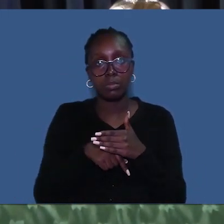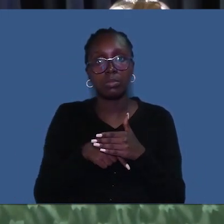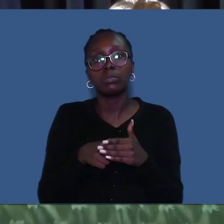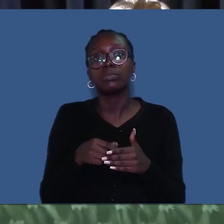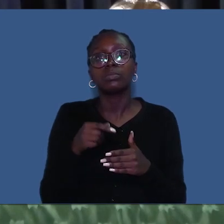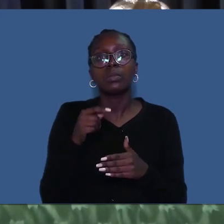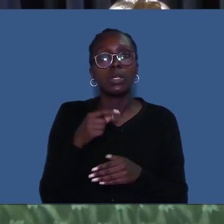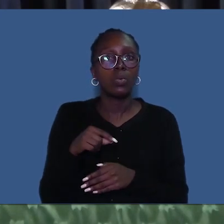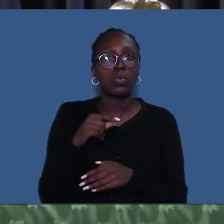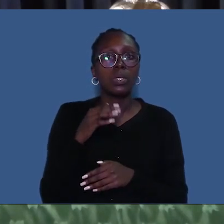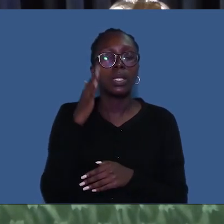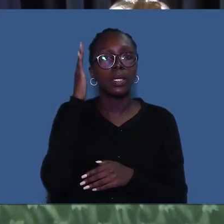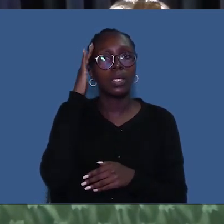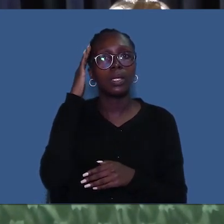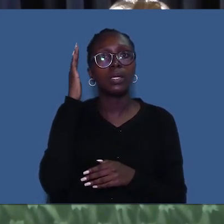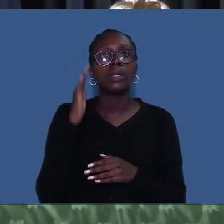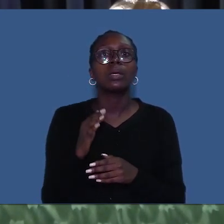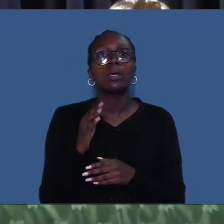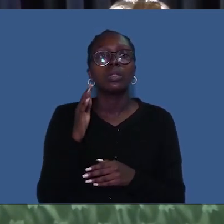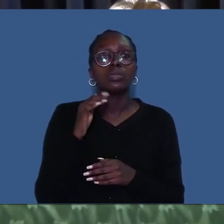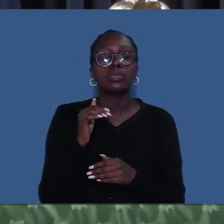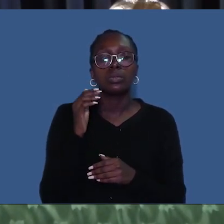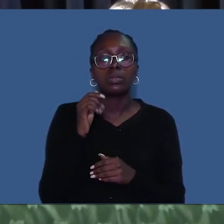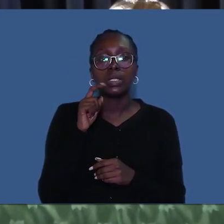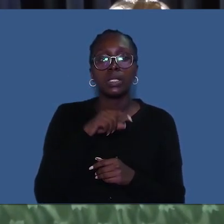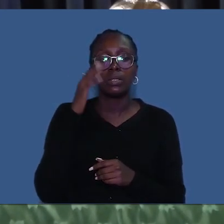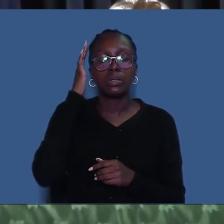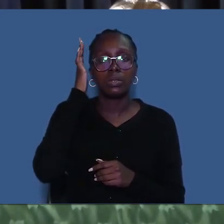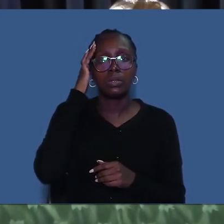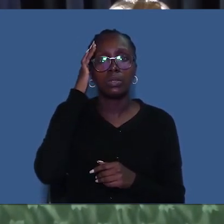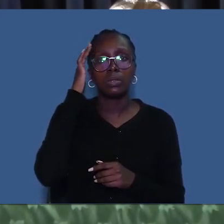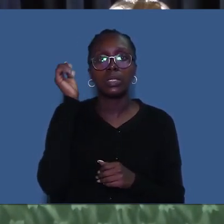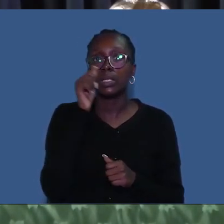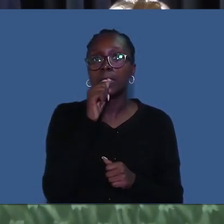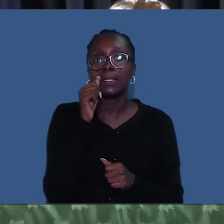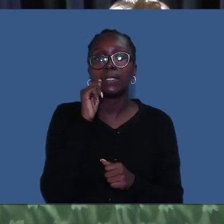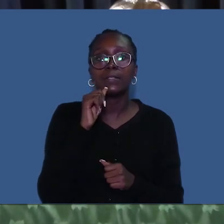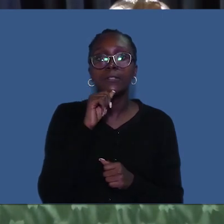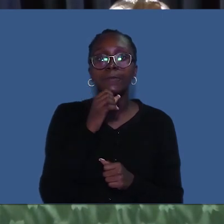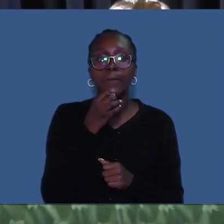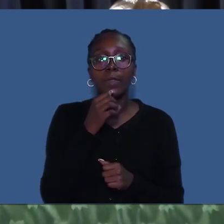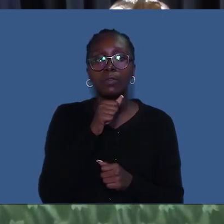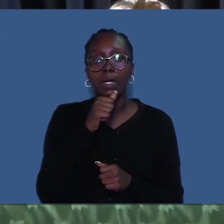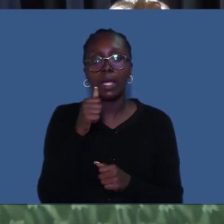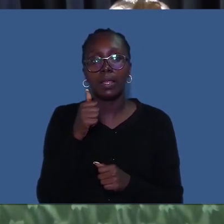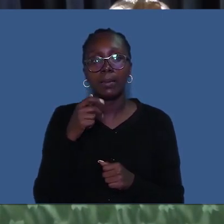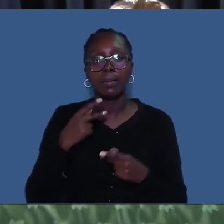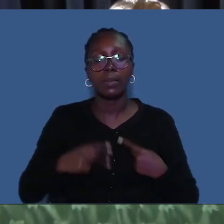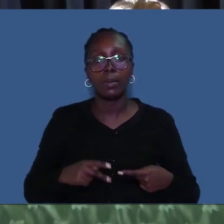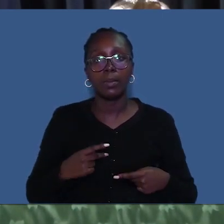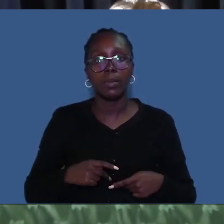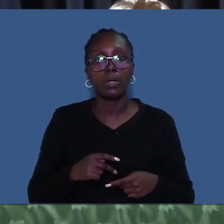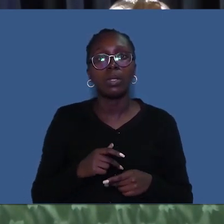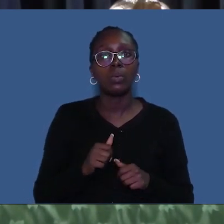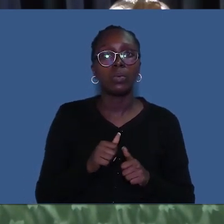heart, and we often do only judge on outside appearance. Eliab and the seven oldest sons of Jesse were perfect potential